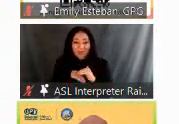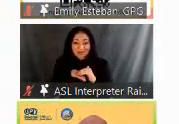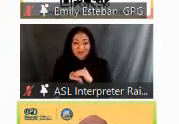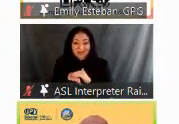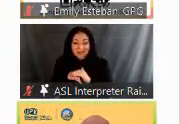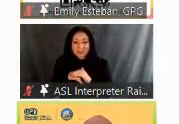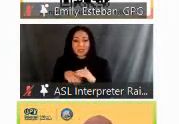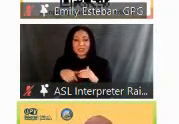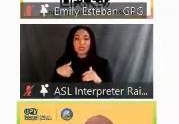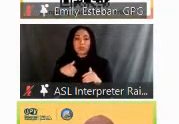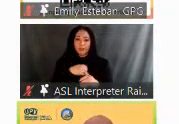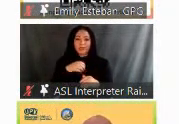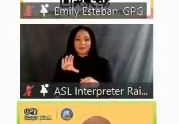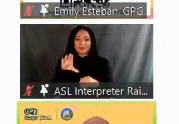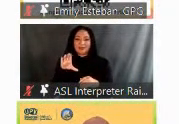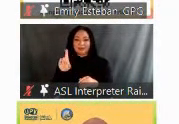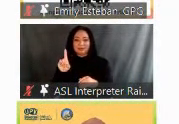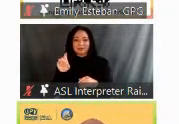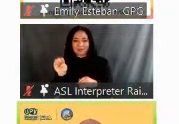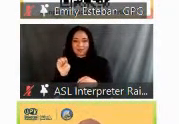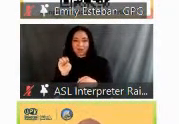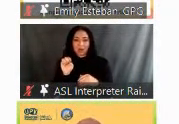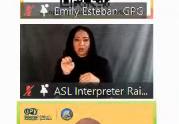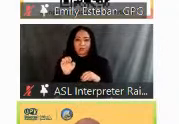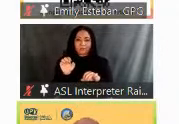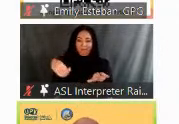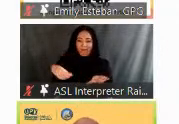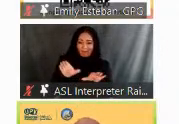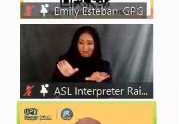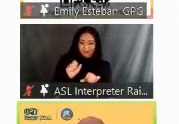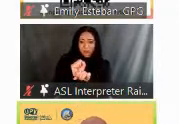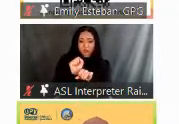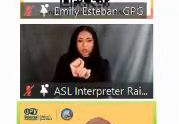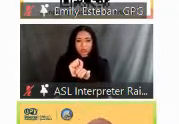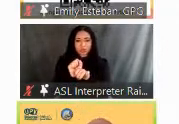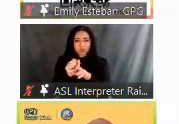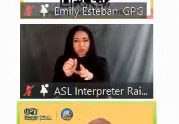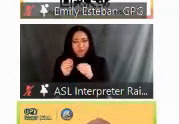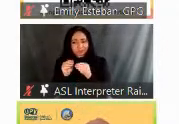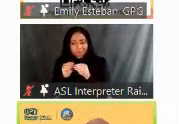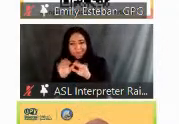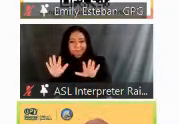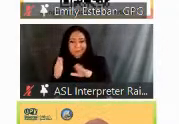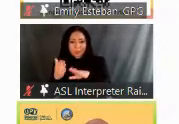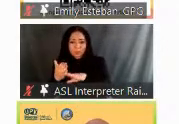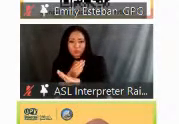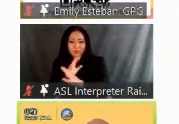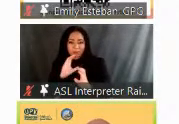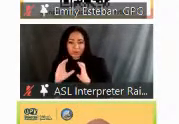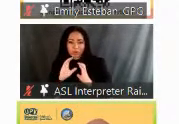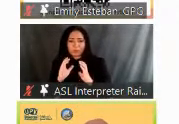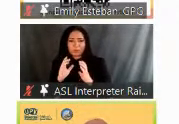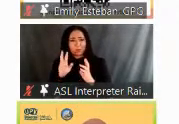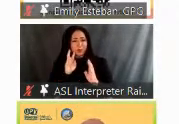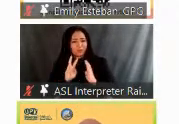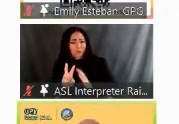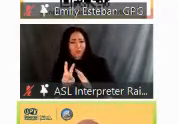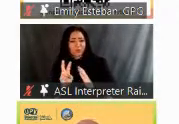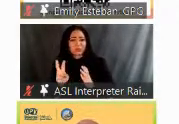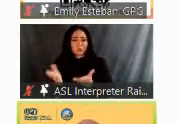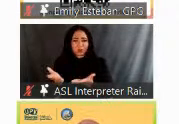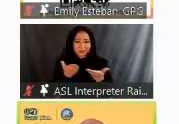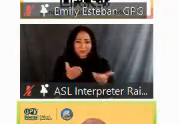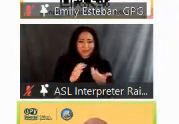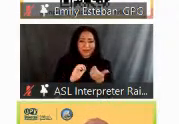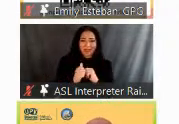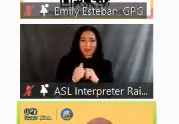CDE are actively working to support better and more extensive communications, we look forward to recommendations about how to improve that